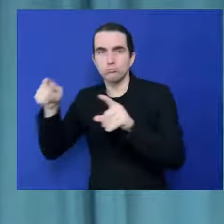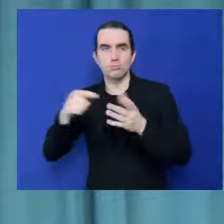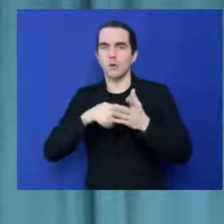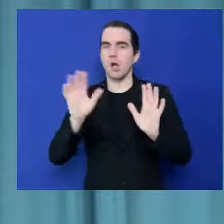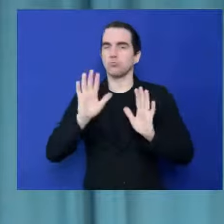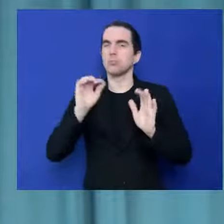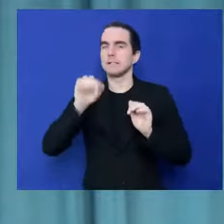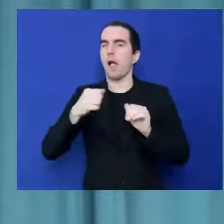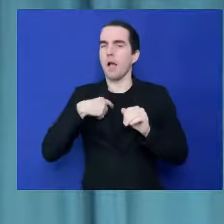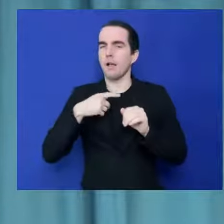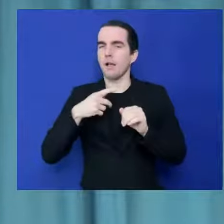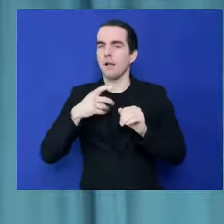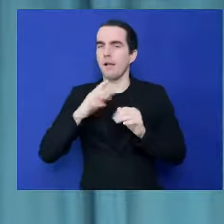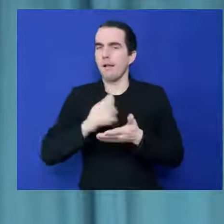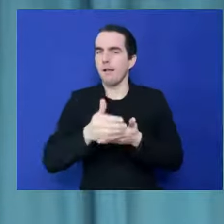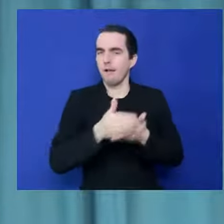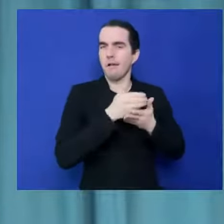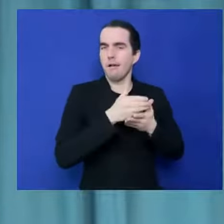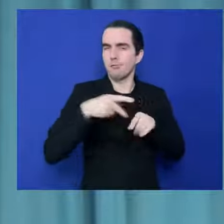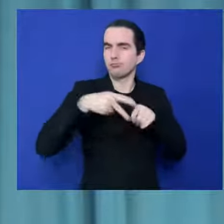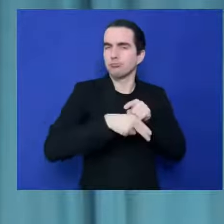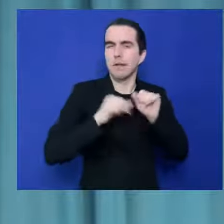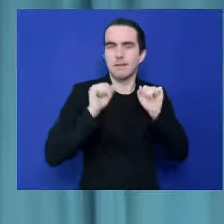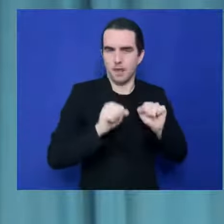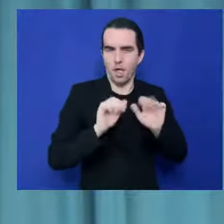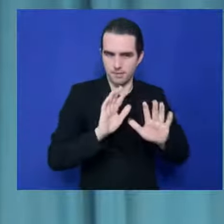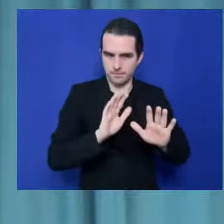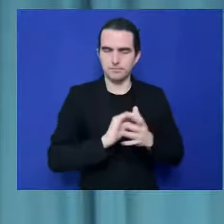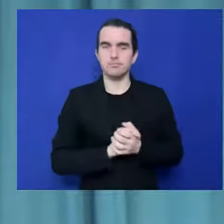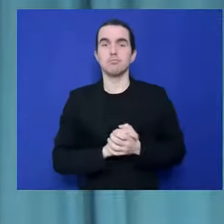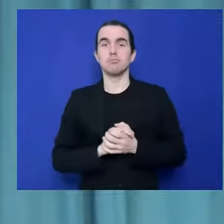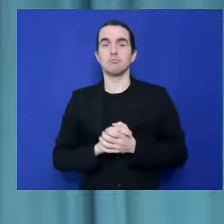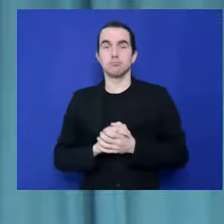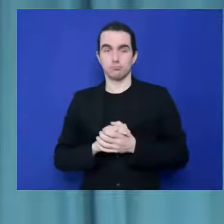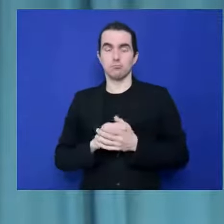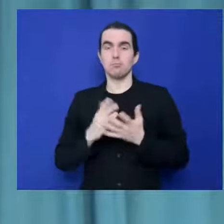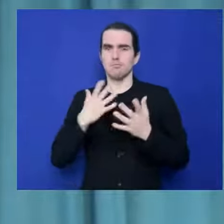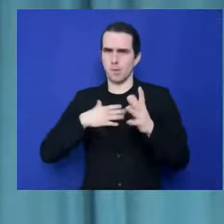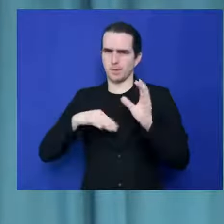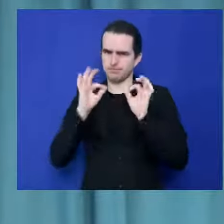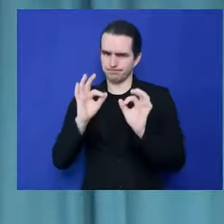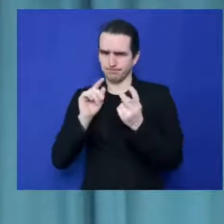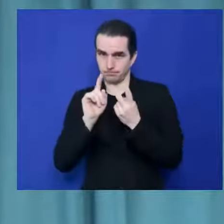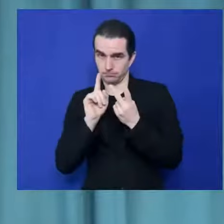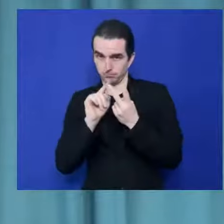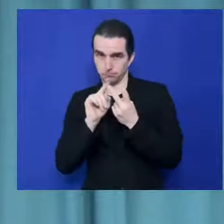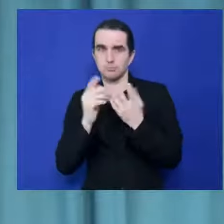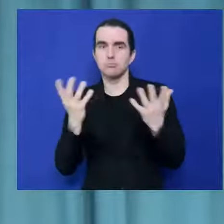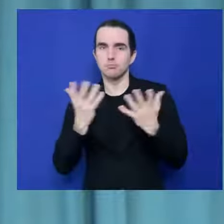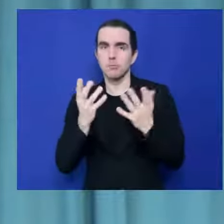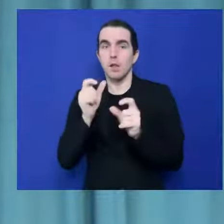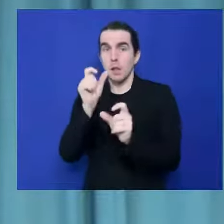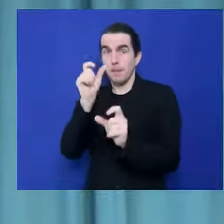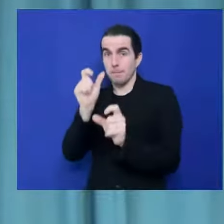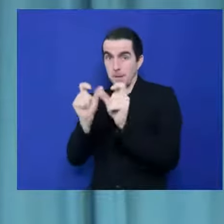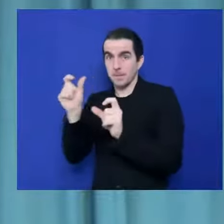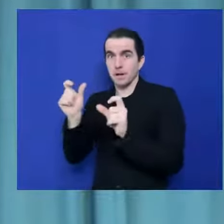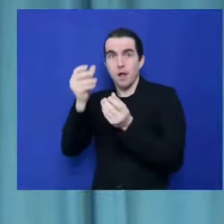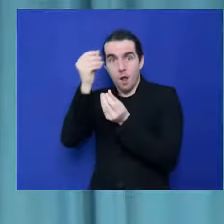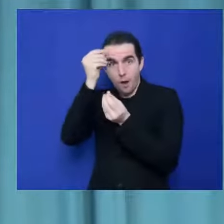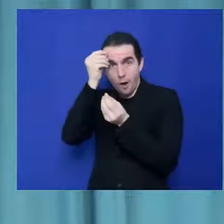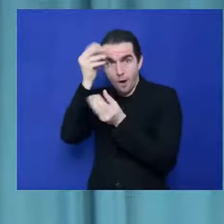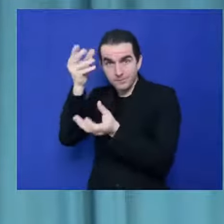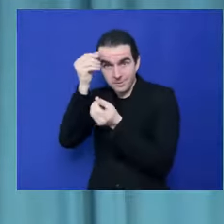want us to do. And then the second point there, I think, is the security for the user. Because all the